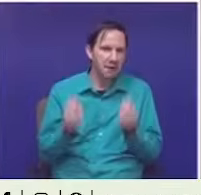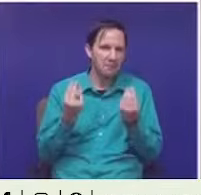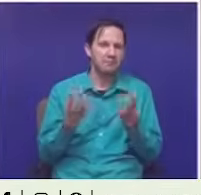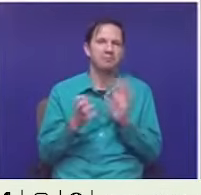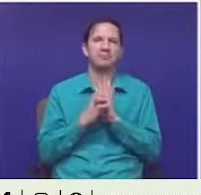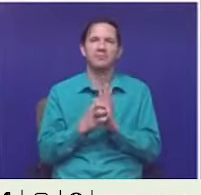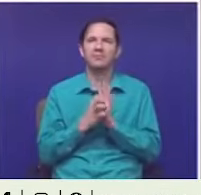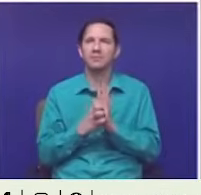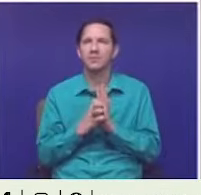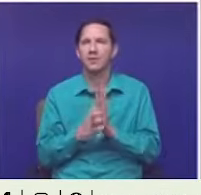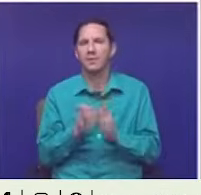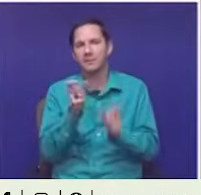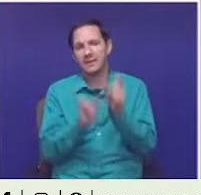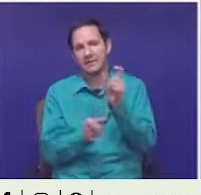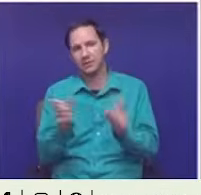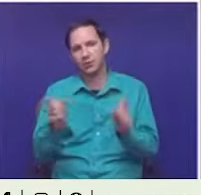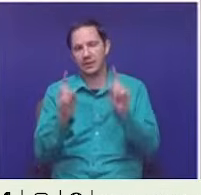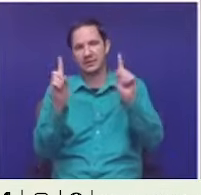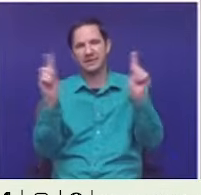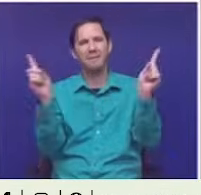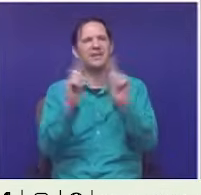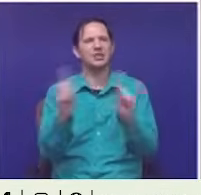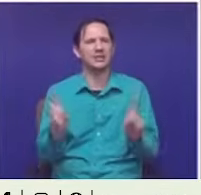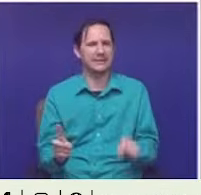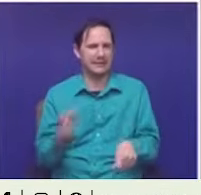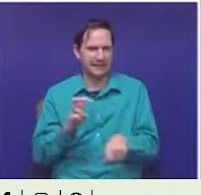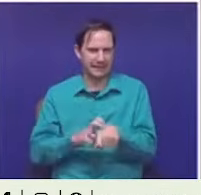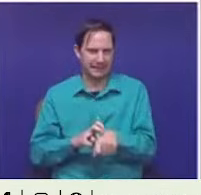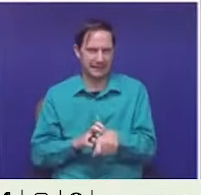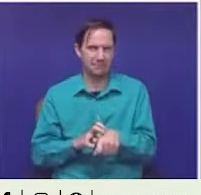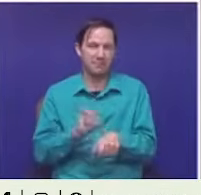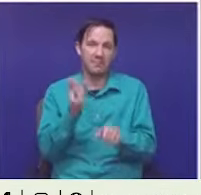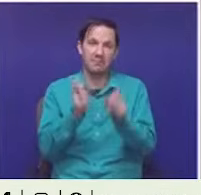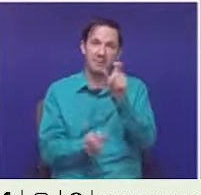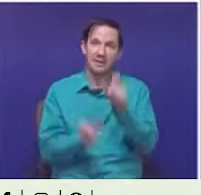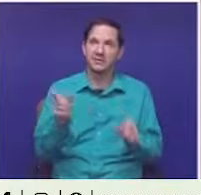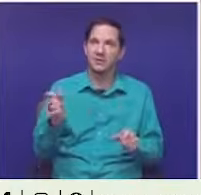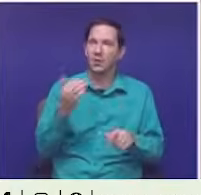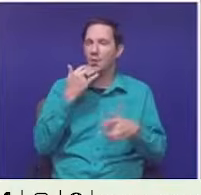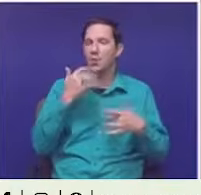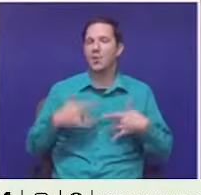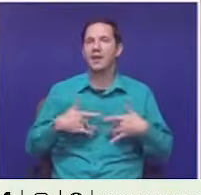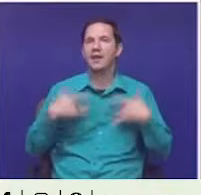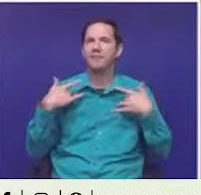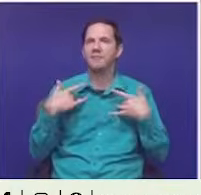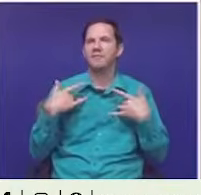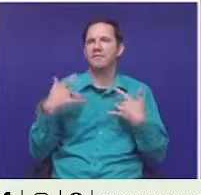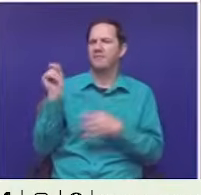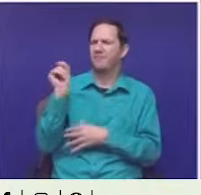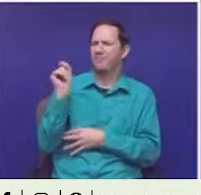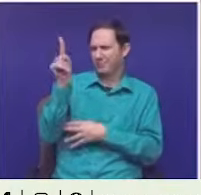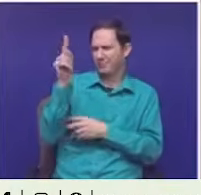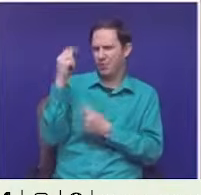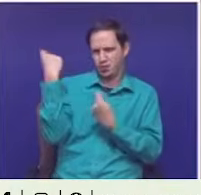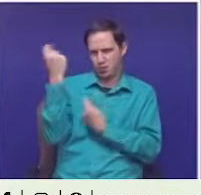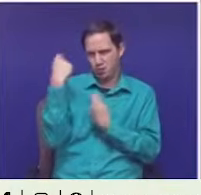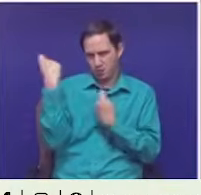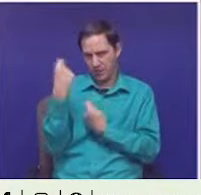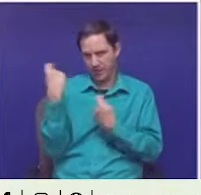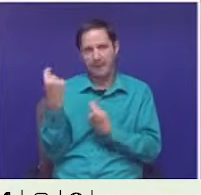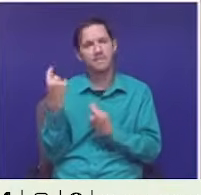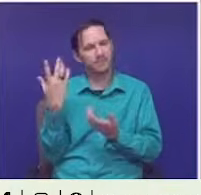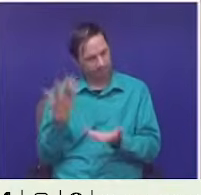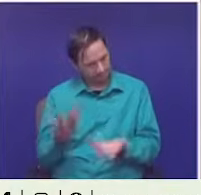instance, learners with special needs. For instance, learners who are living in rural and farm areas. So provinces